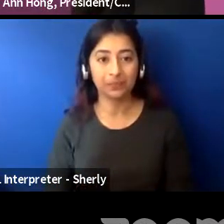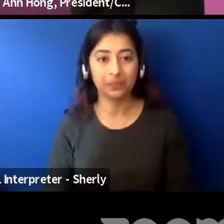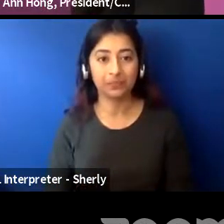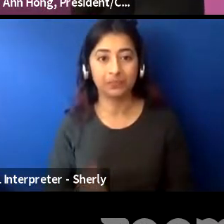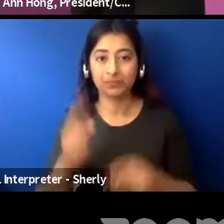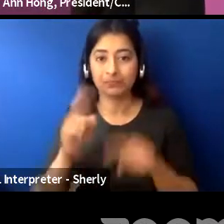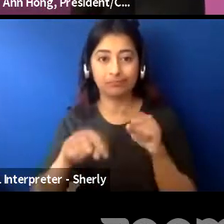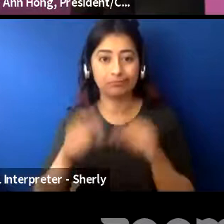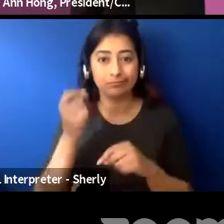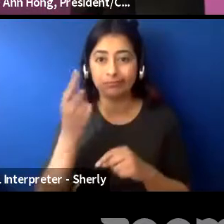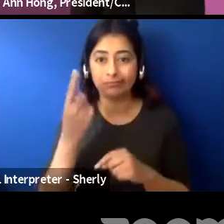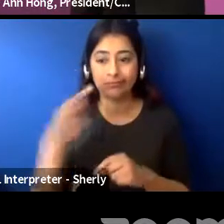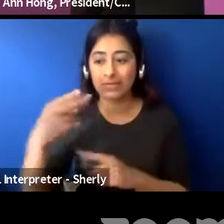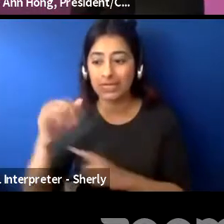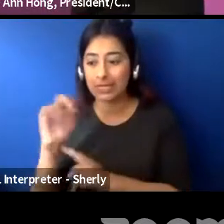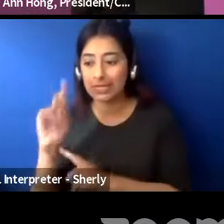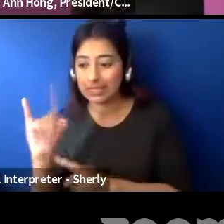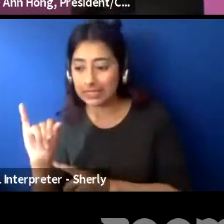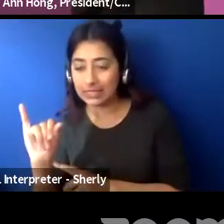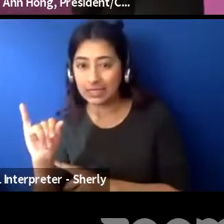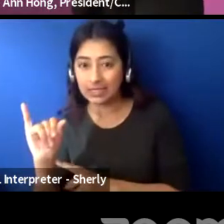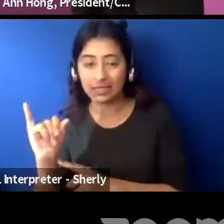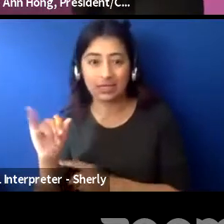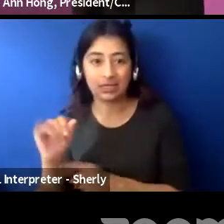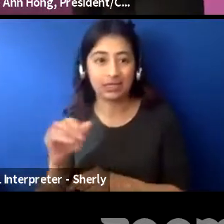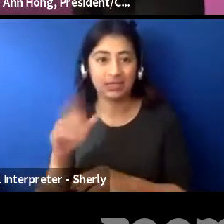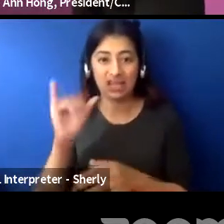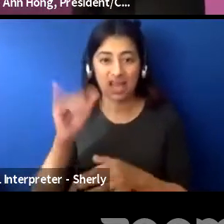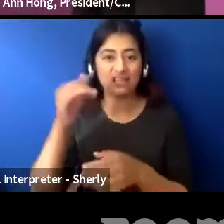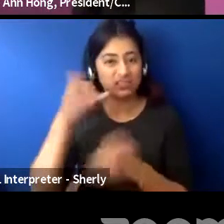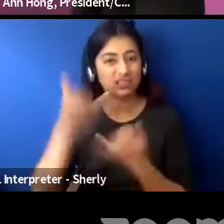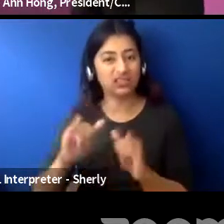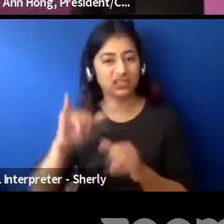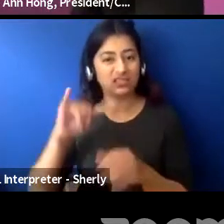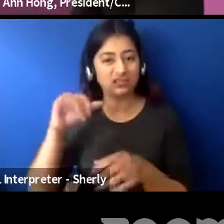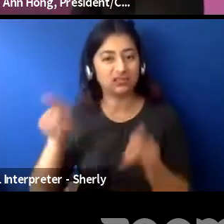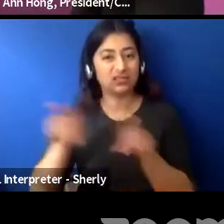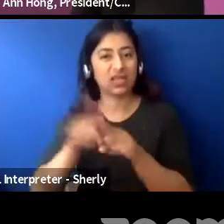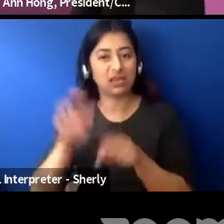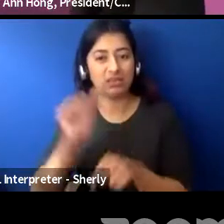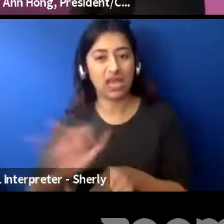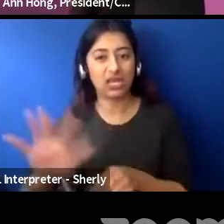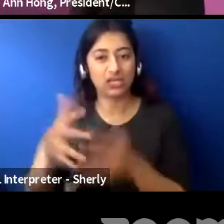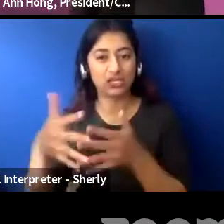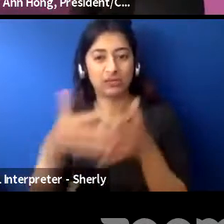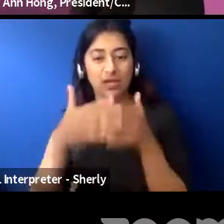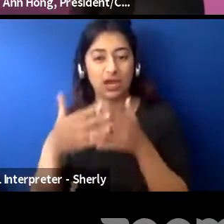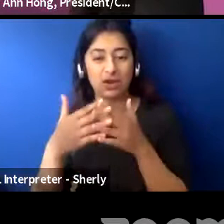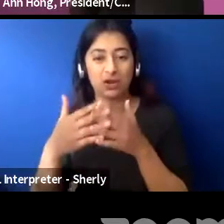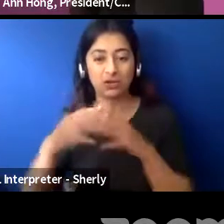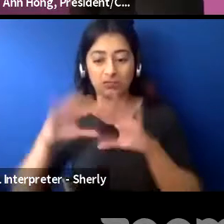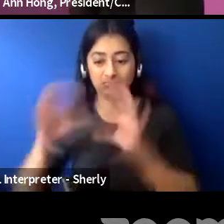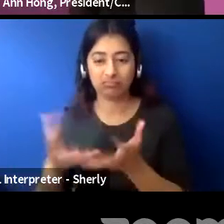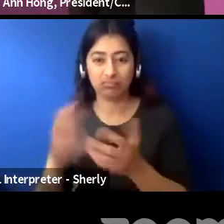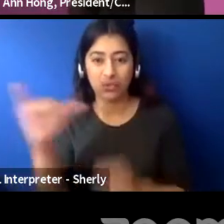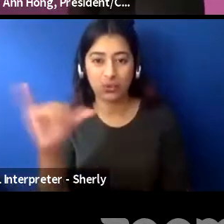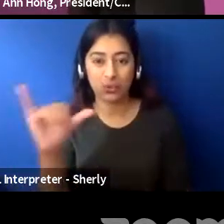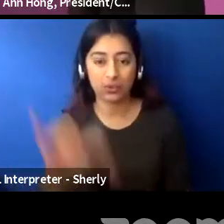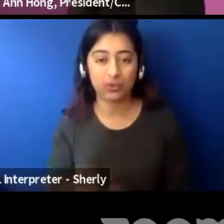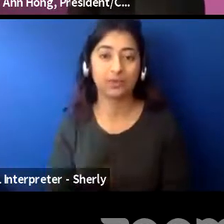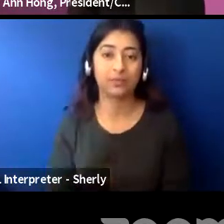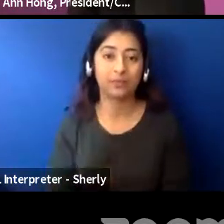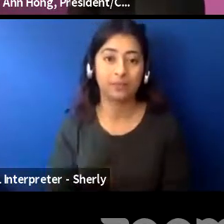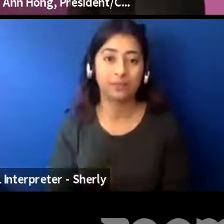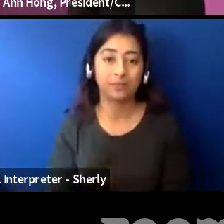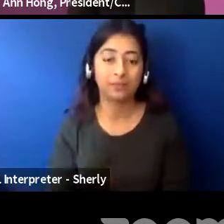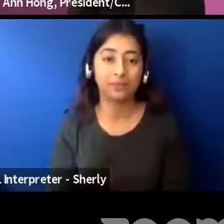Hindi, and that's in the same Asian American space as we are. But I think that one of the bigger things that we've been noticing